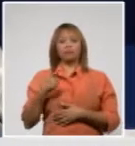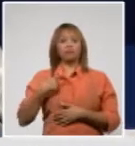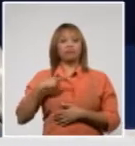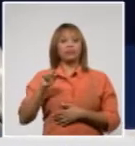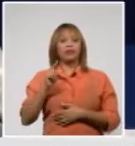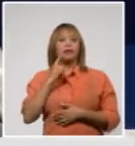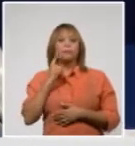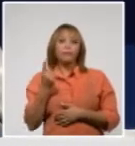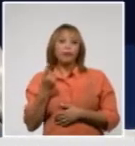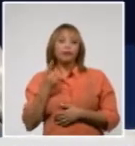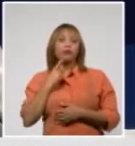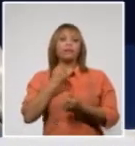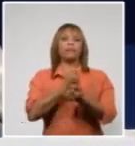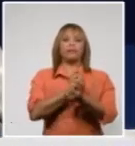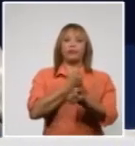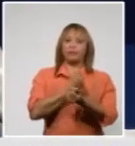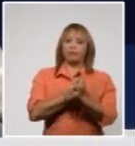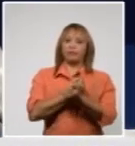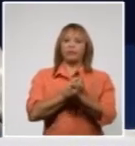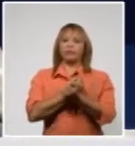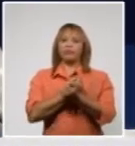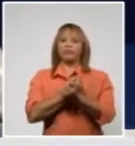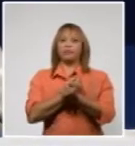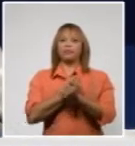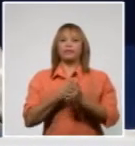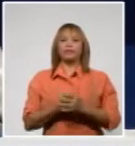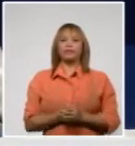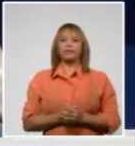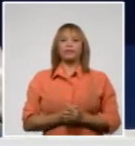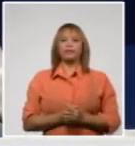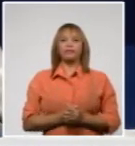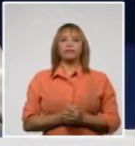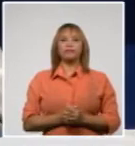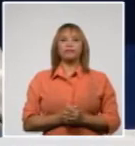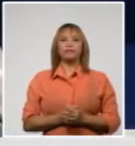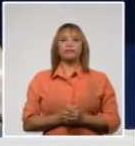of children and young people being diagnosed with the virus.